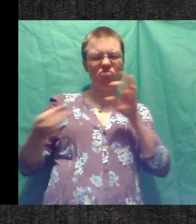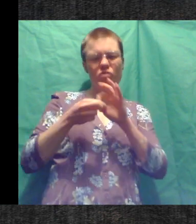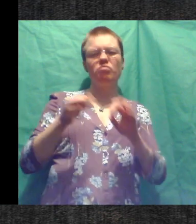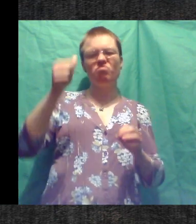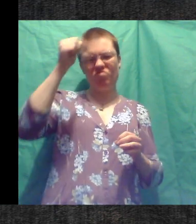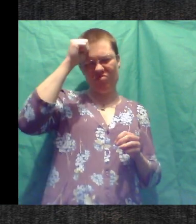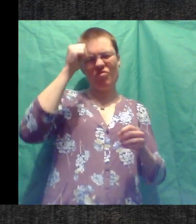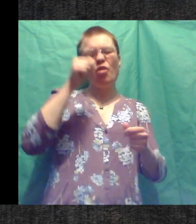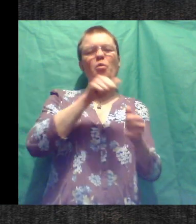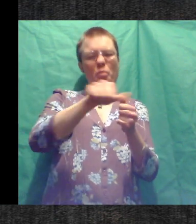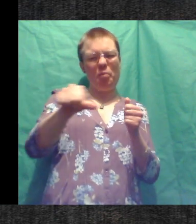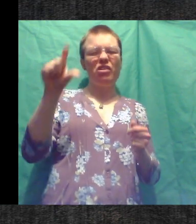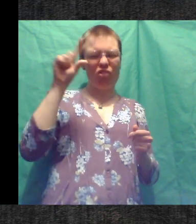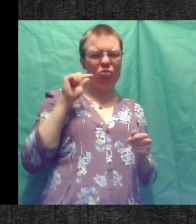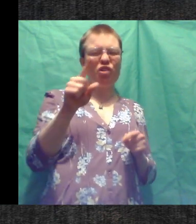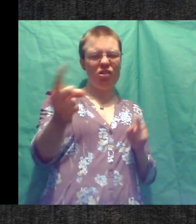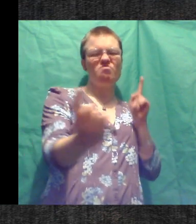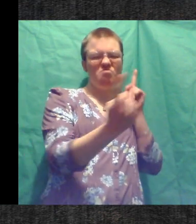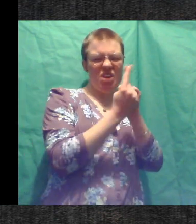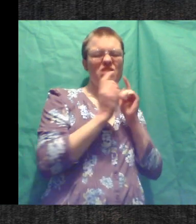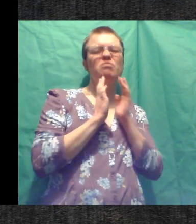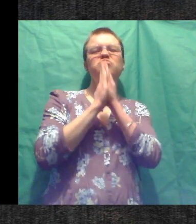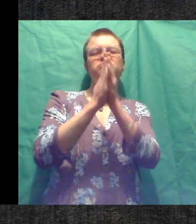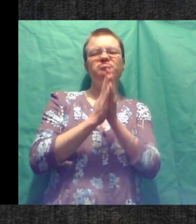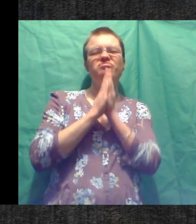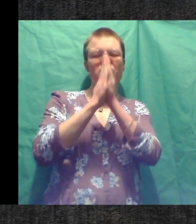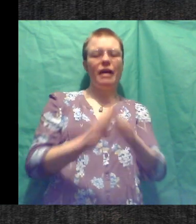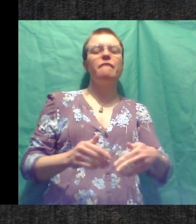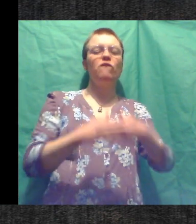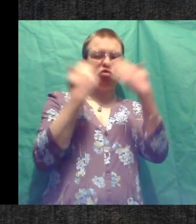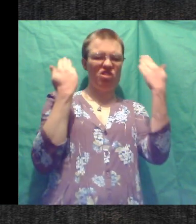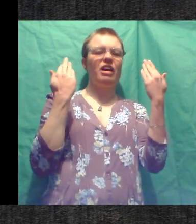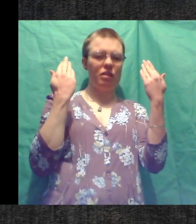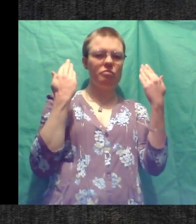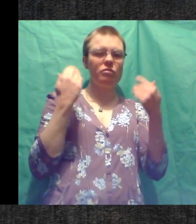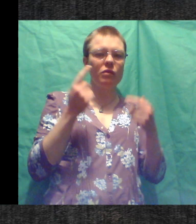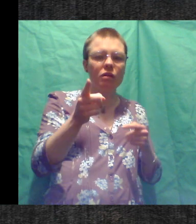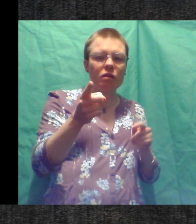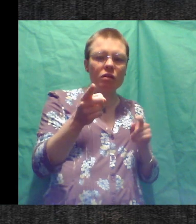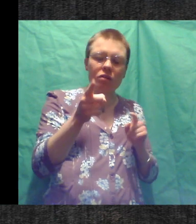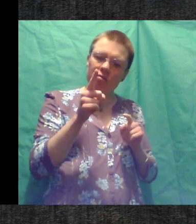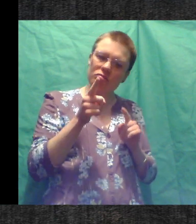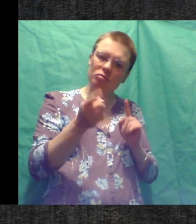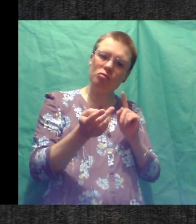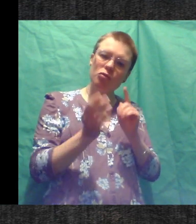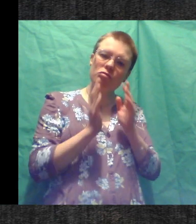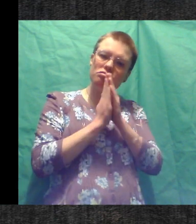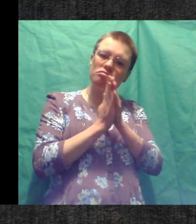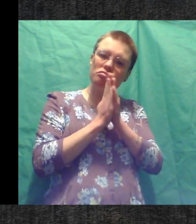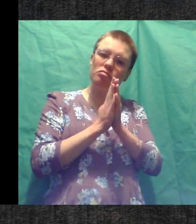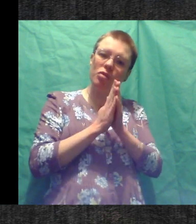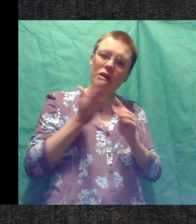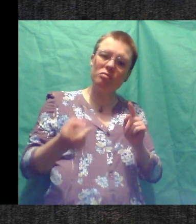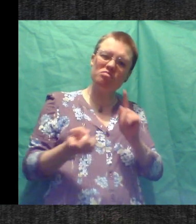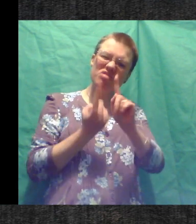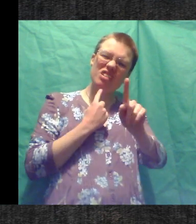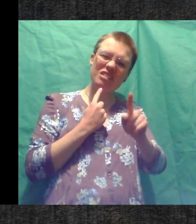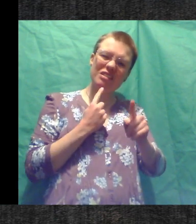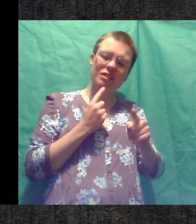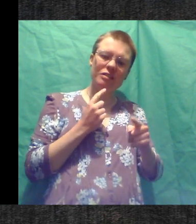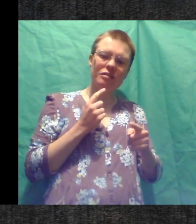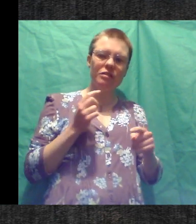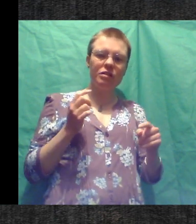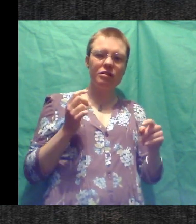Foxhound. I knew it was my best chance to meet you, and I prayed for the day that I would. So, were your